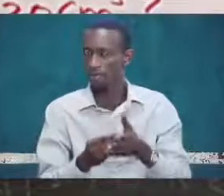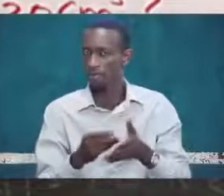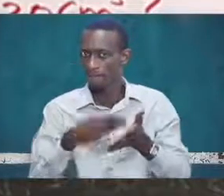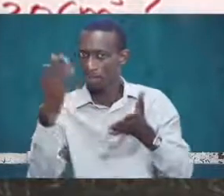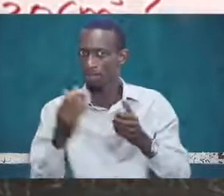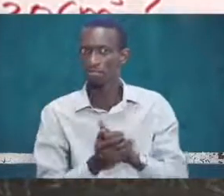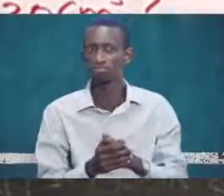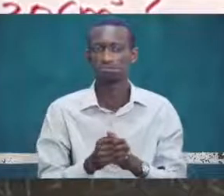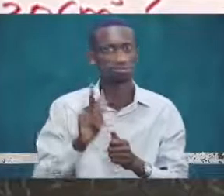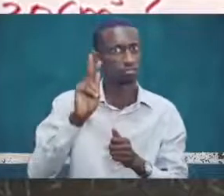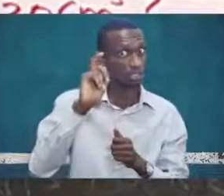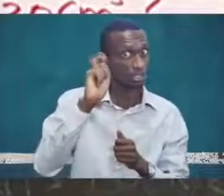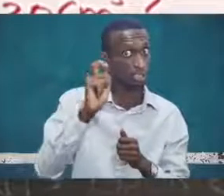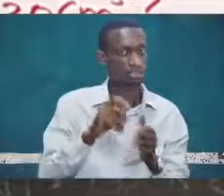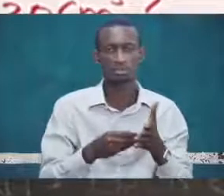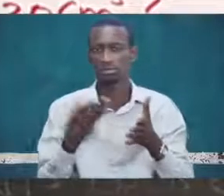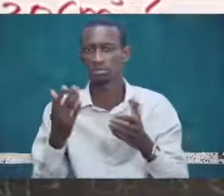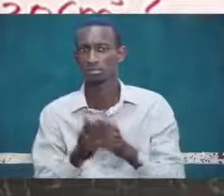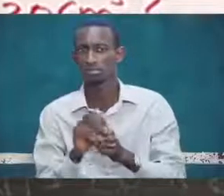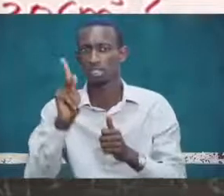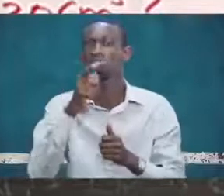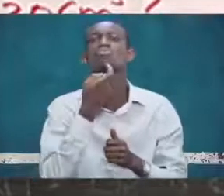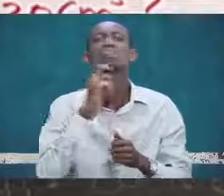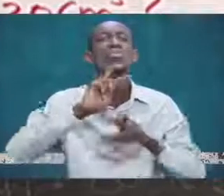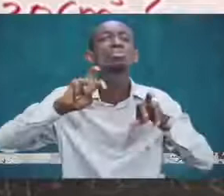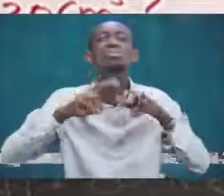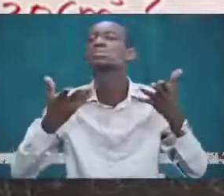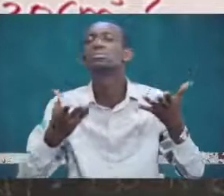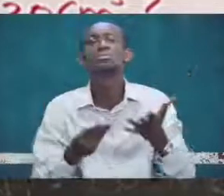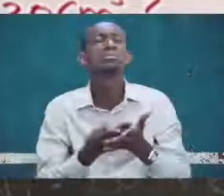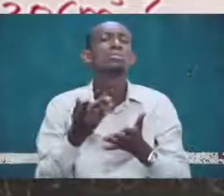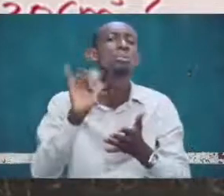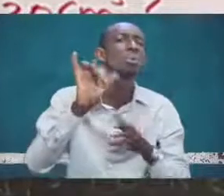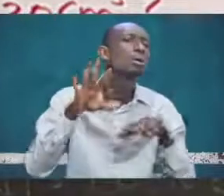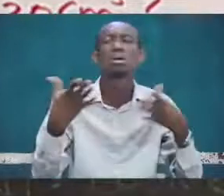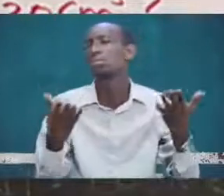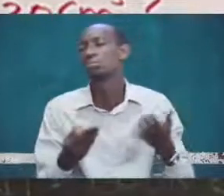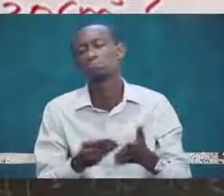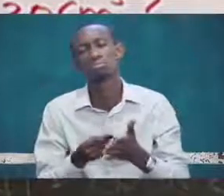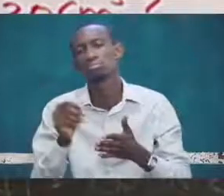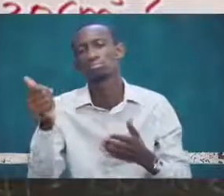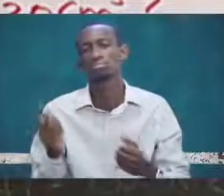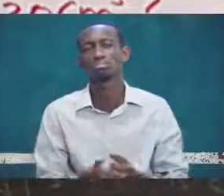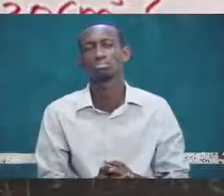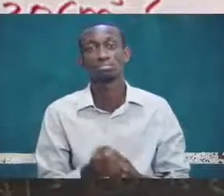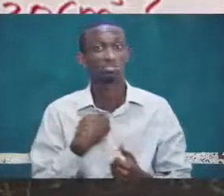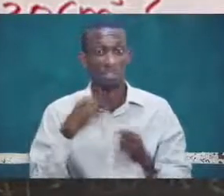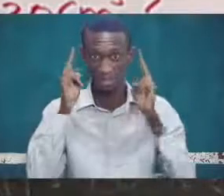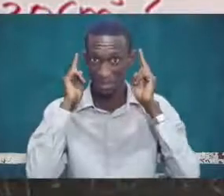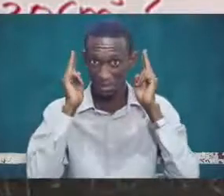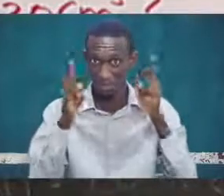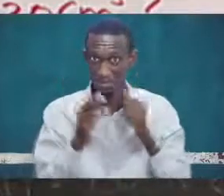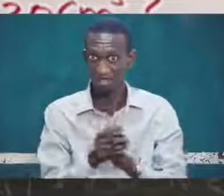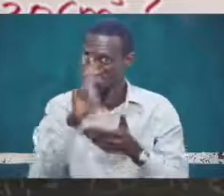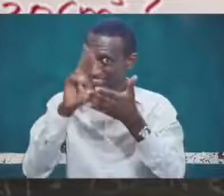k, and you need to find the value of x, or maybe the value of y, or maybe the value of k. So I hope, as I